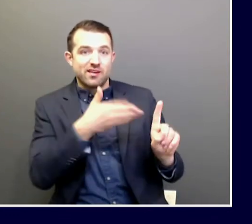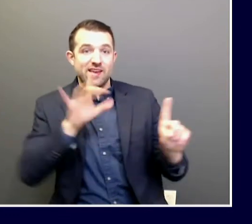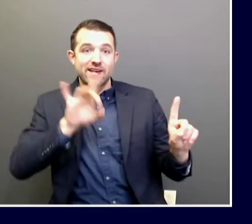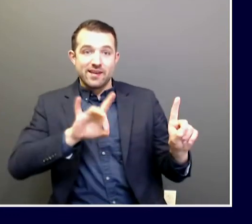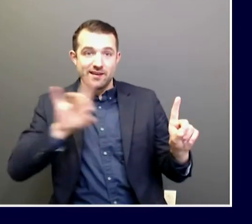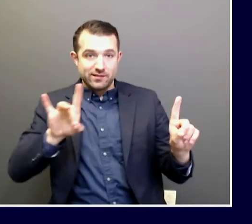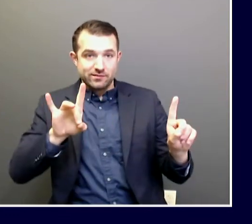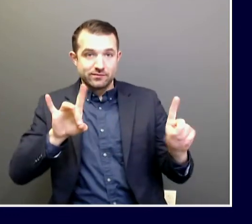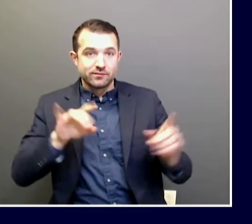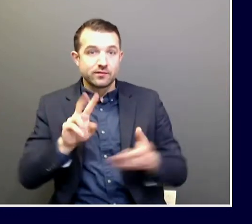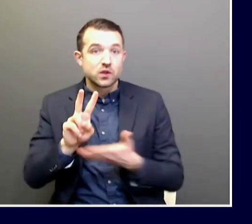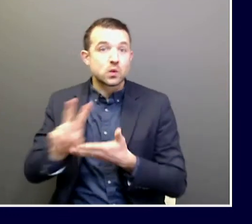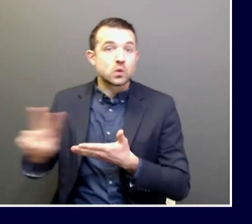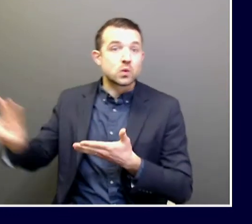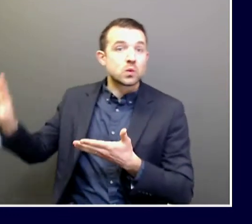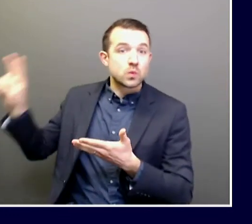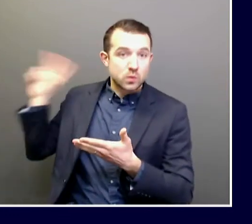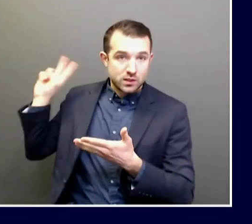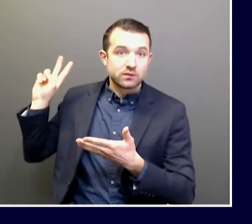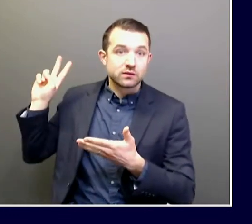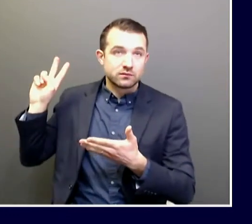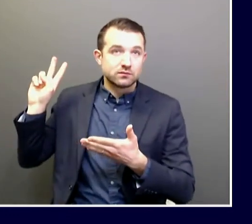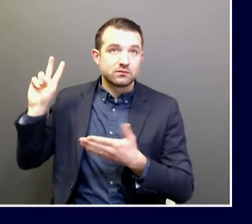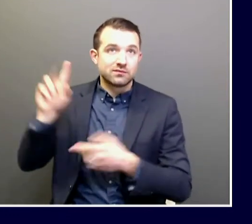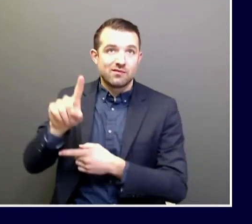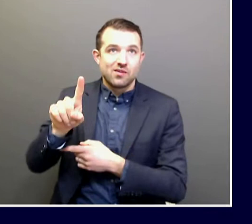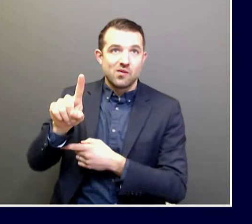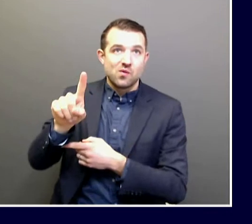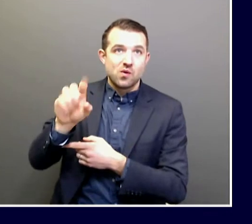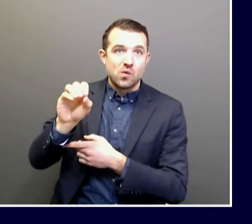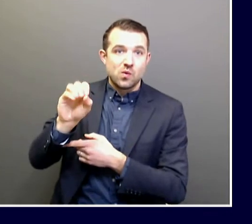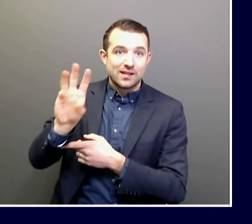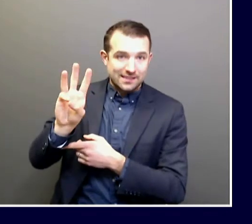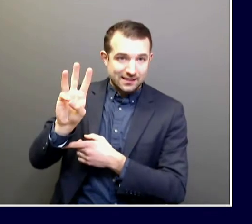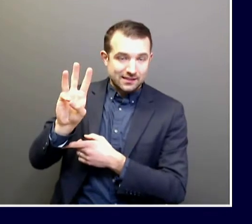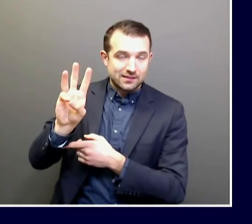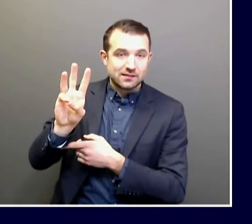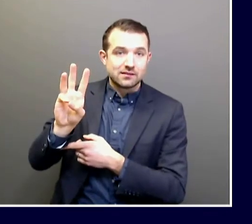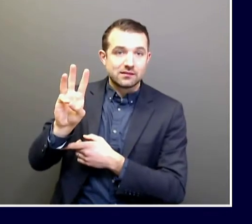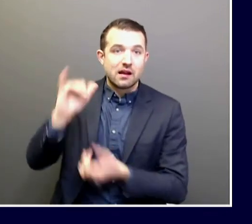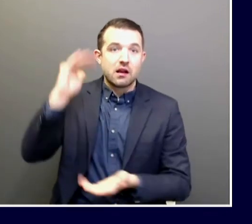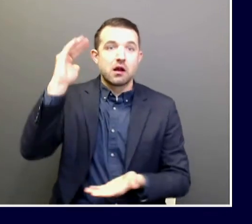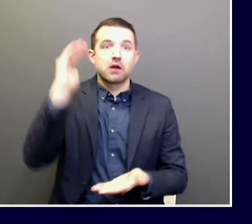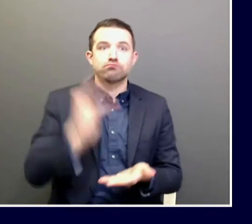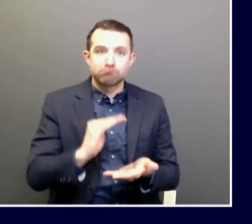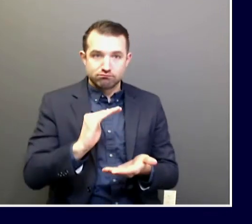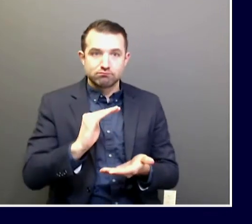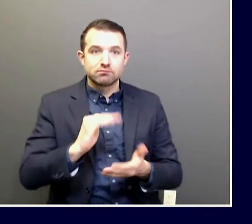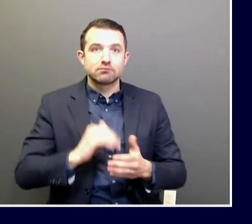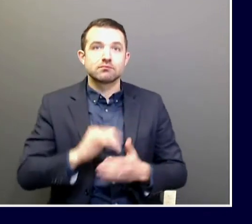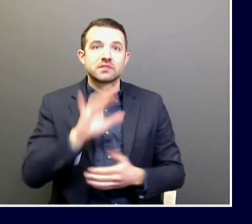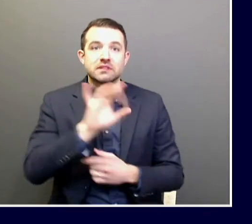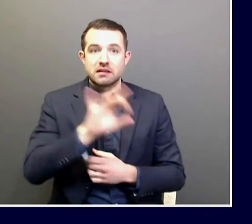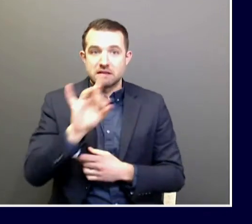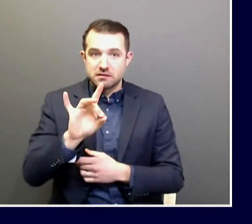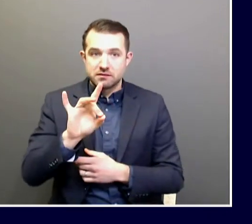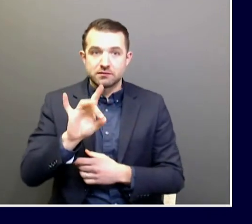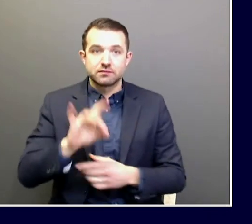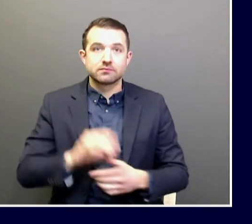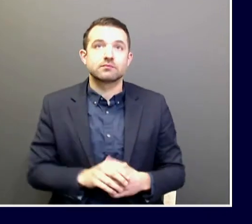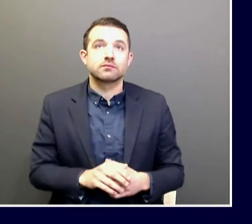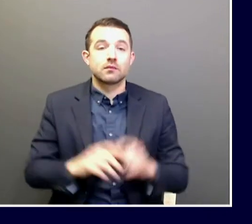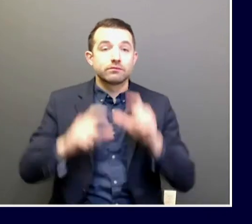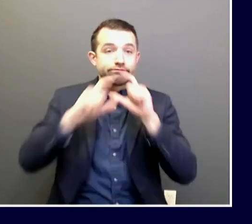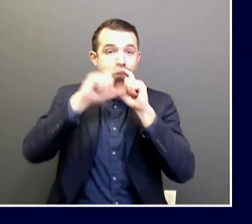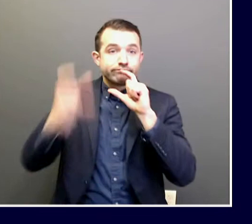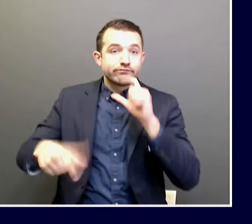ago, that number stood at 106. We've seen a similar downturn in terms of the number of people